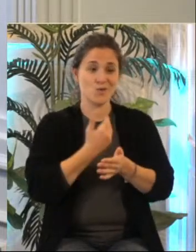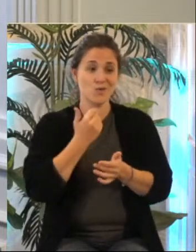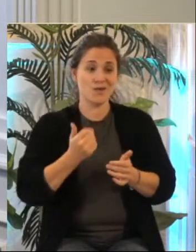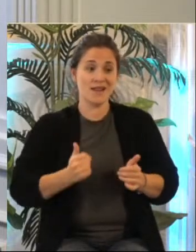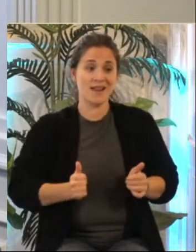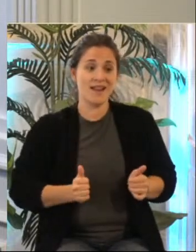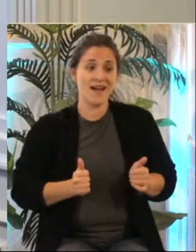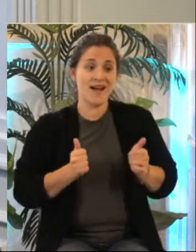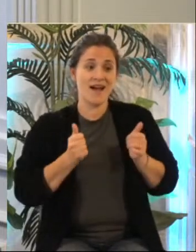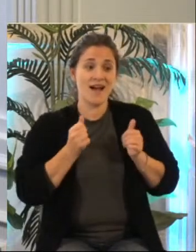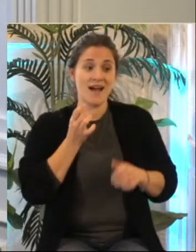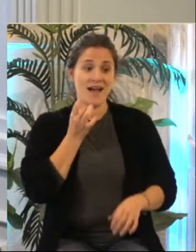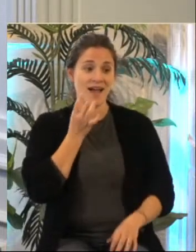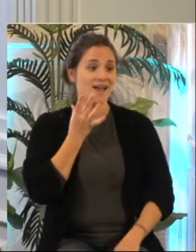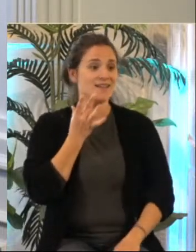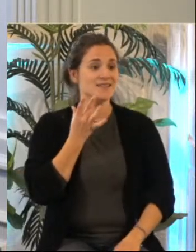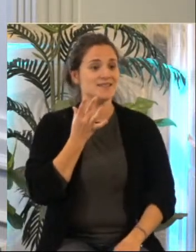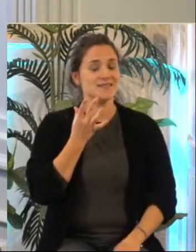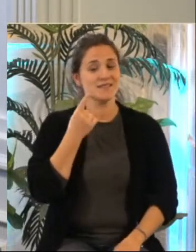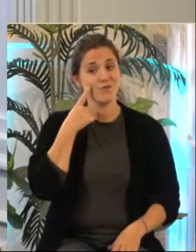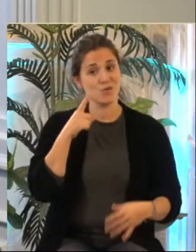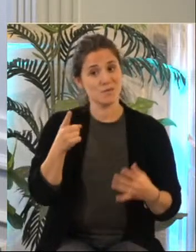life for